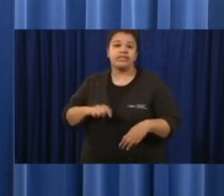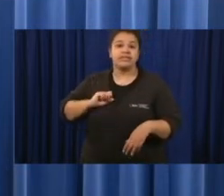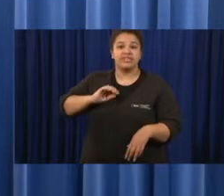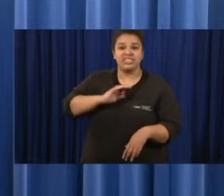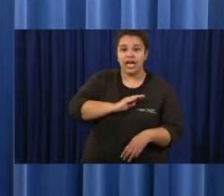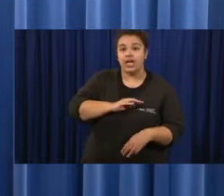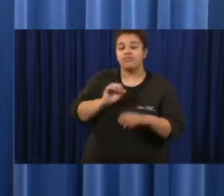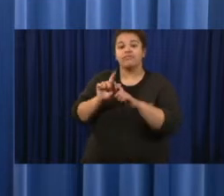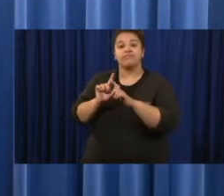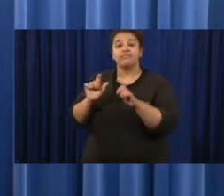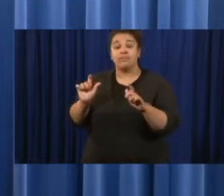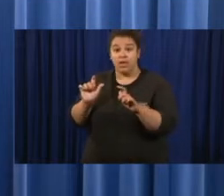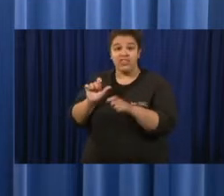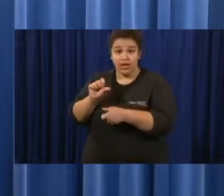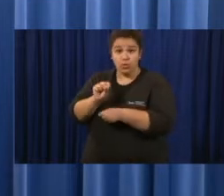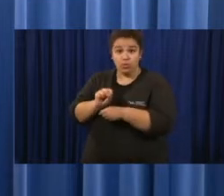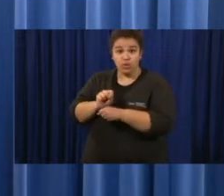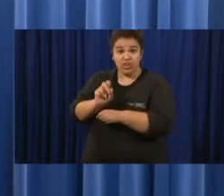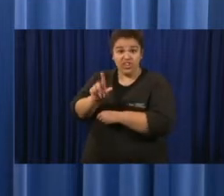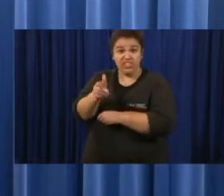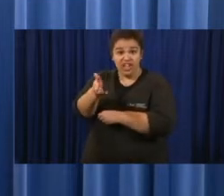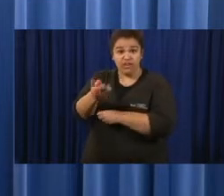have full and appropriate